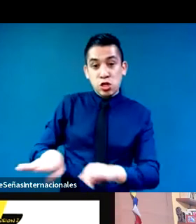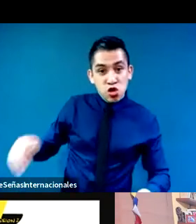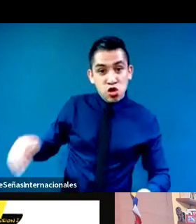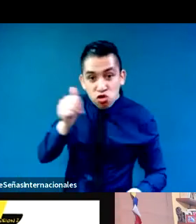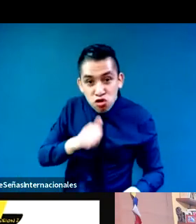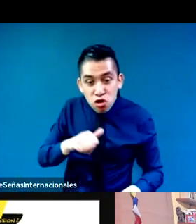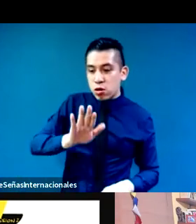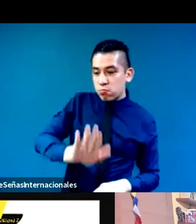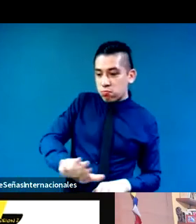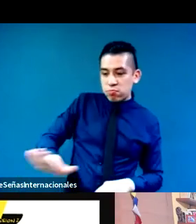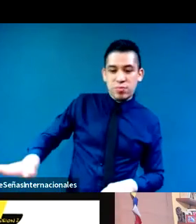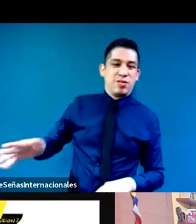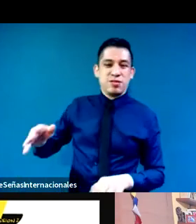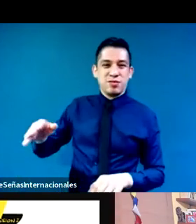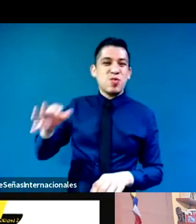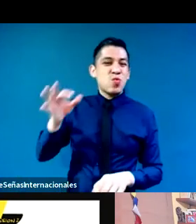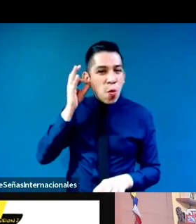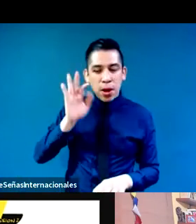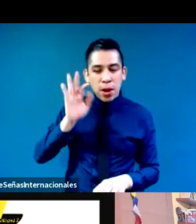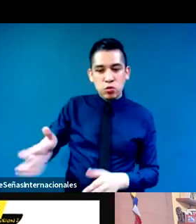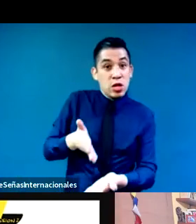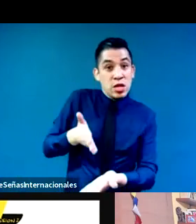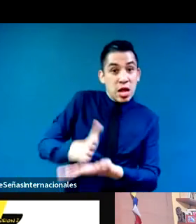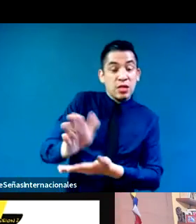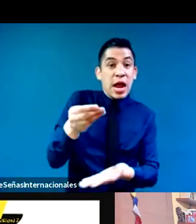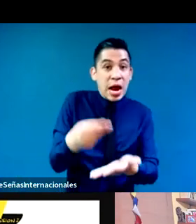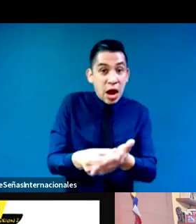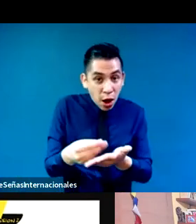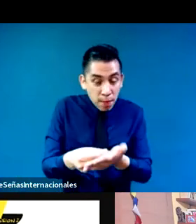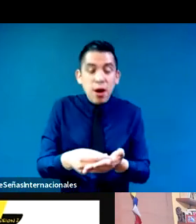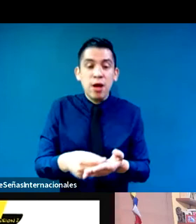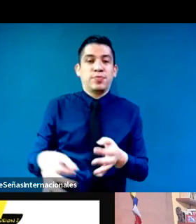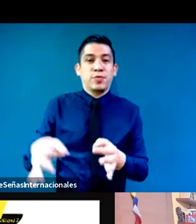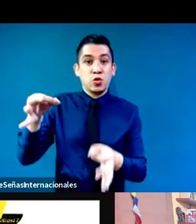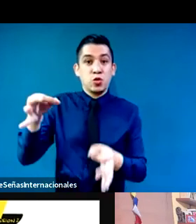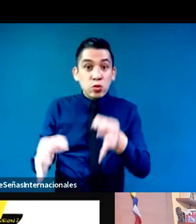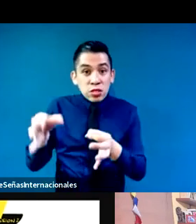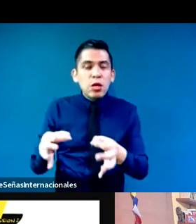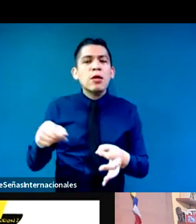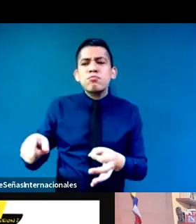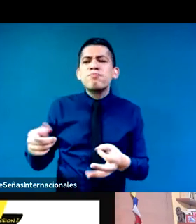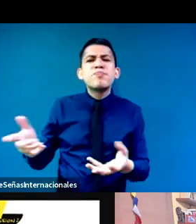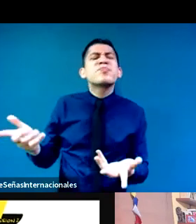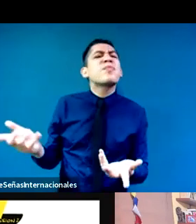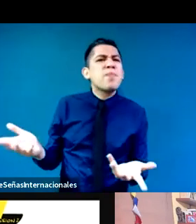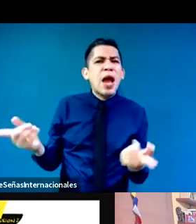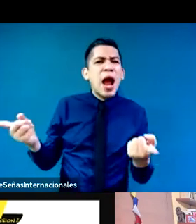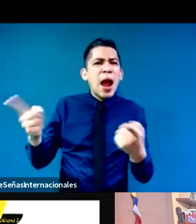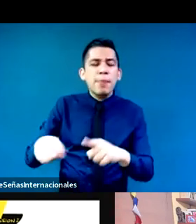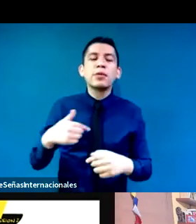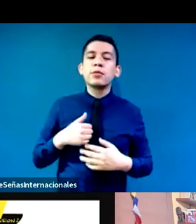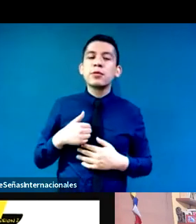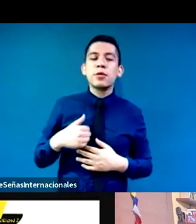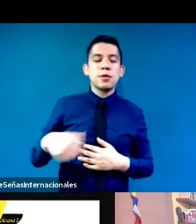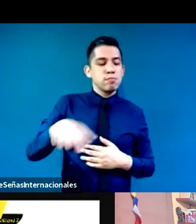2025. This is an exciting task. The Generation Equality Forum and Action Coalition holds so much opportunity and